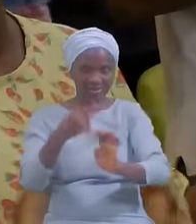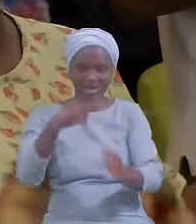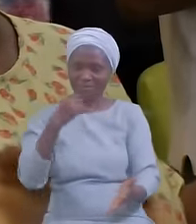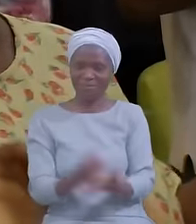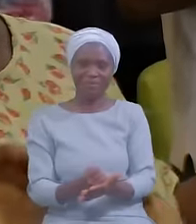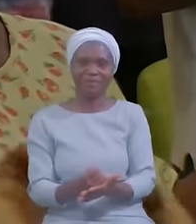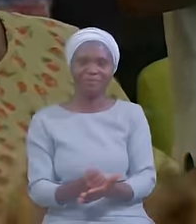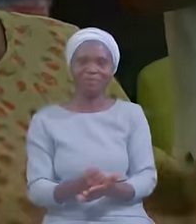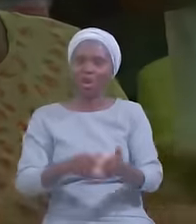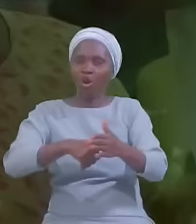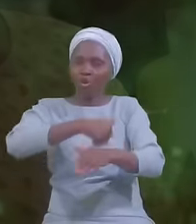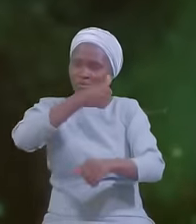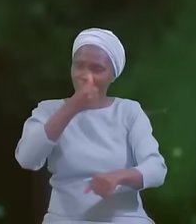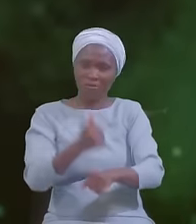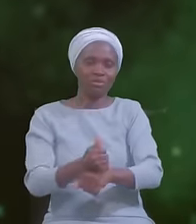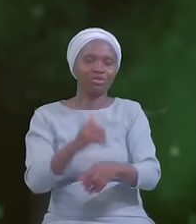Confirmation in your life.